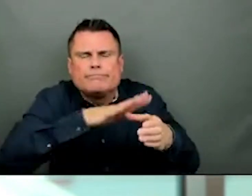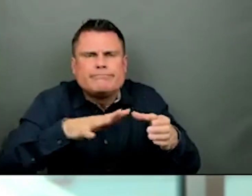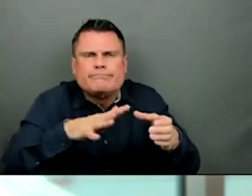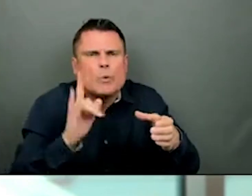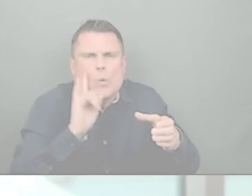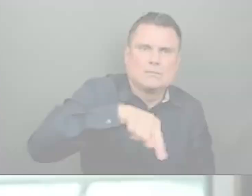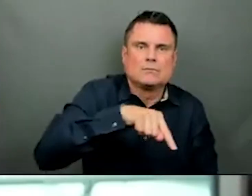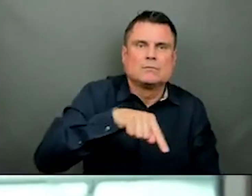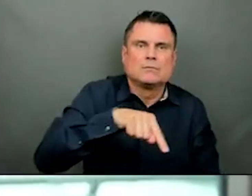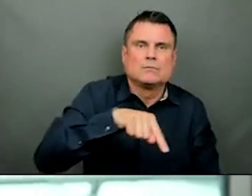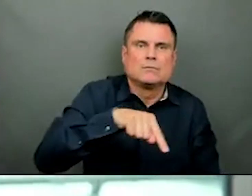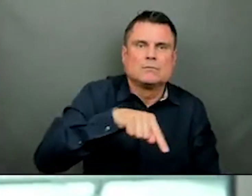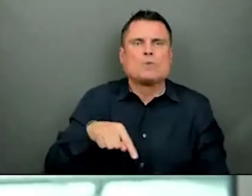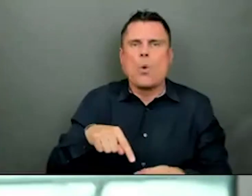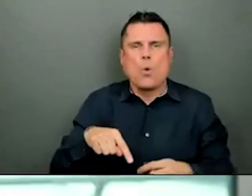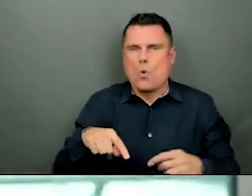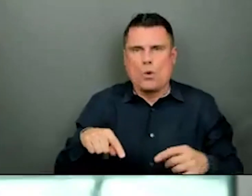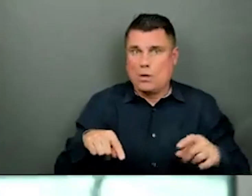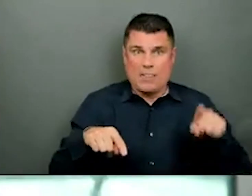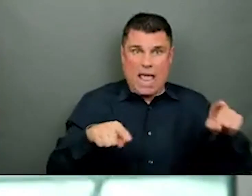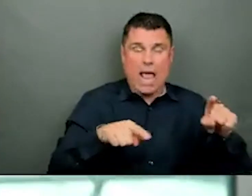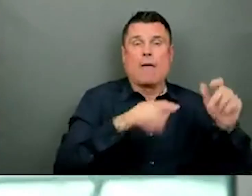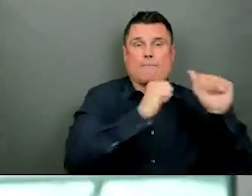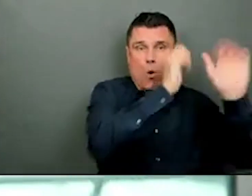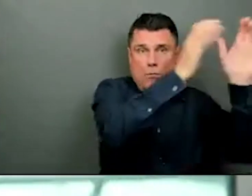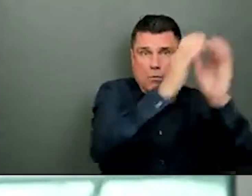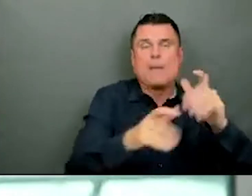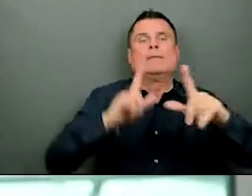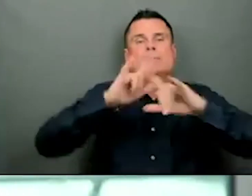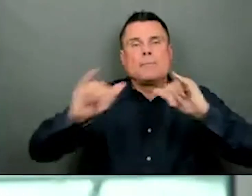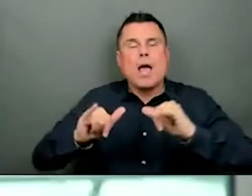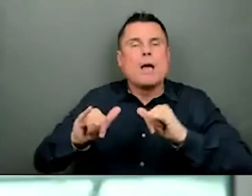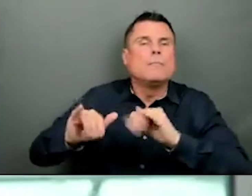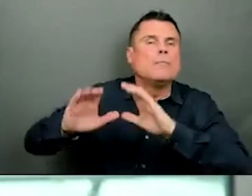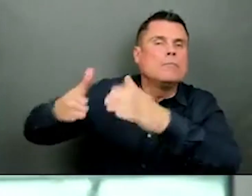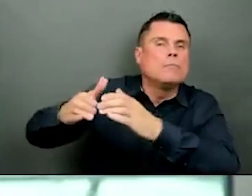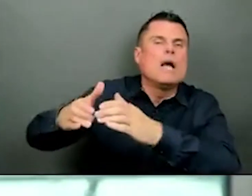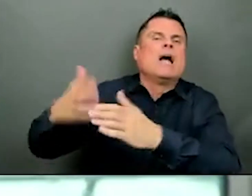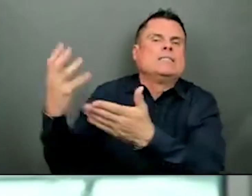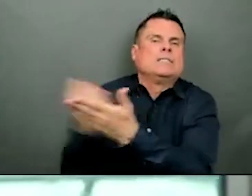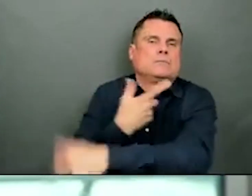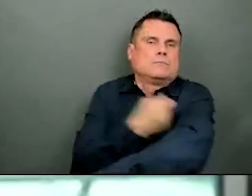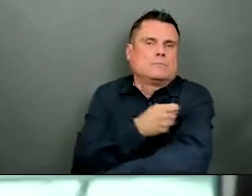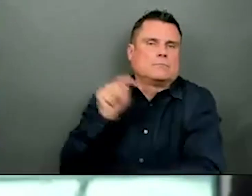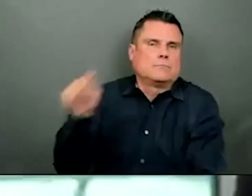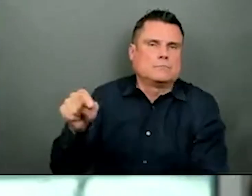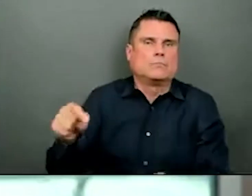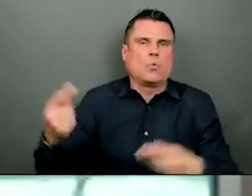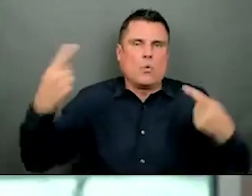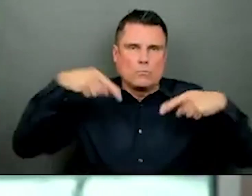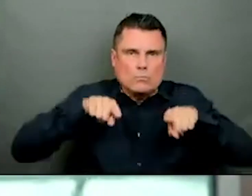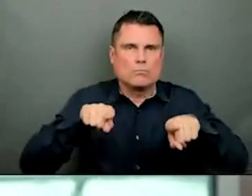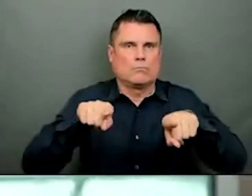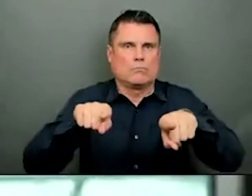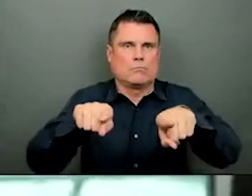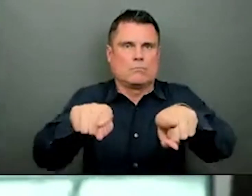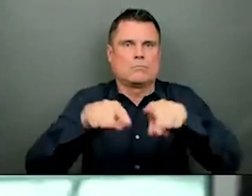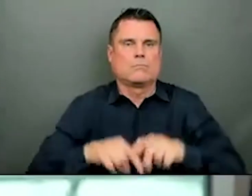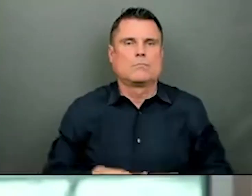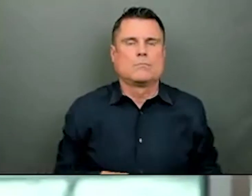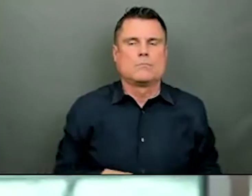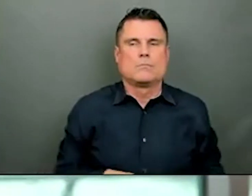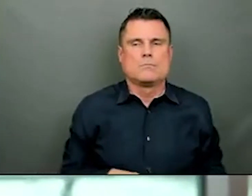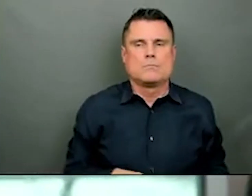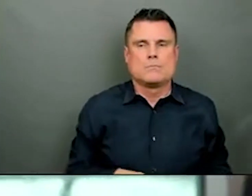as it did today. Dr. Henry, we haven't seen the variant numbers in a few days. I'm going to assume the variants continue to